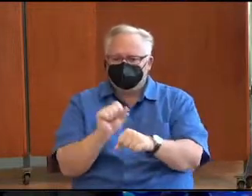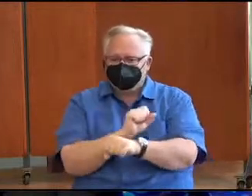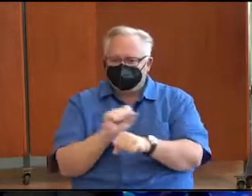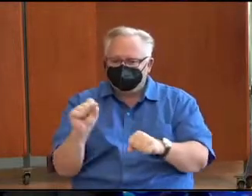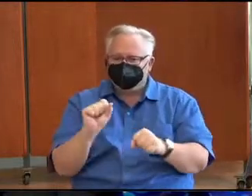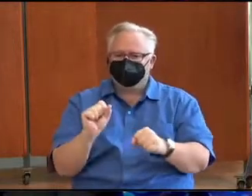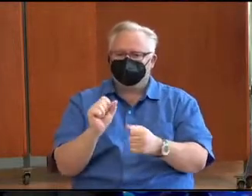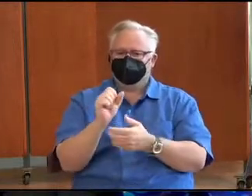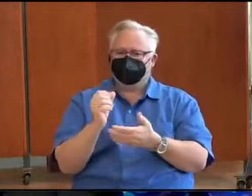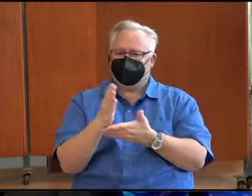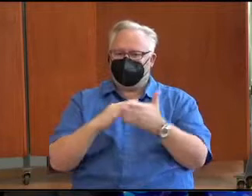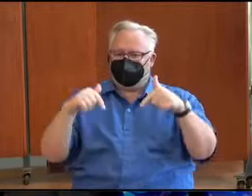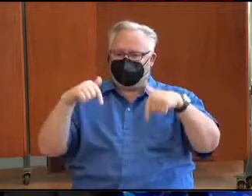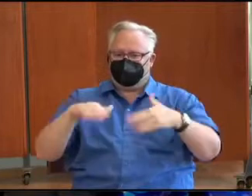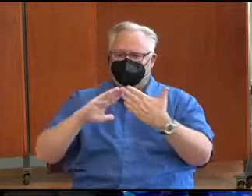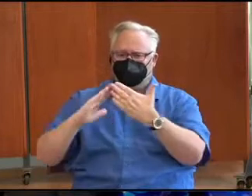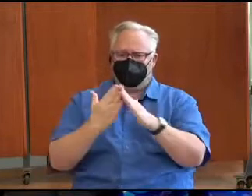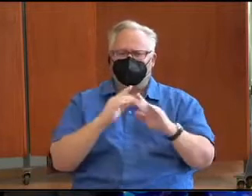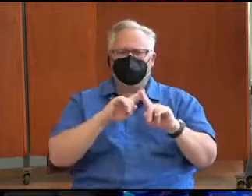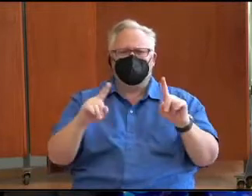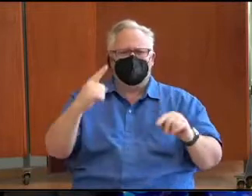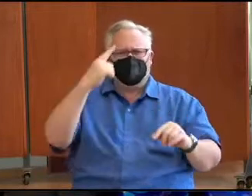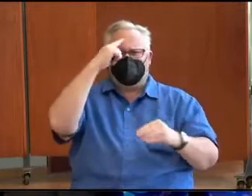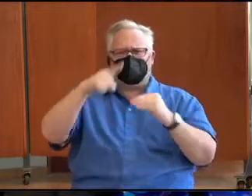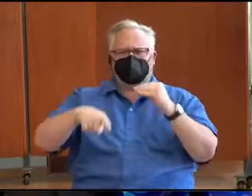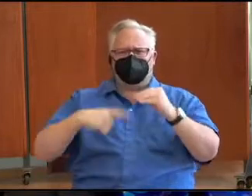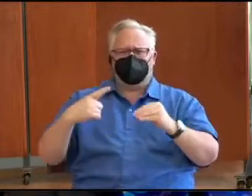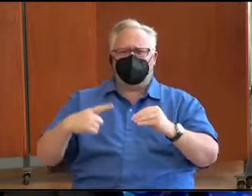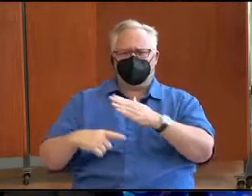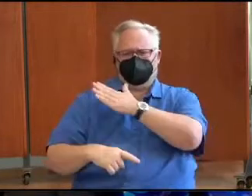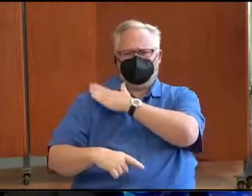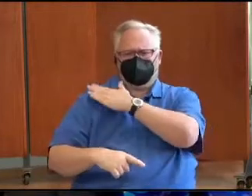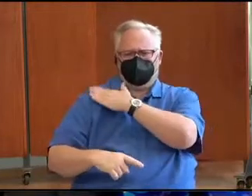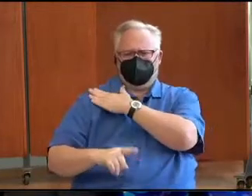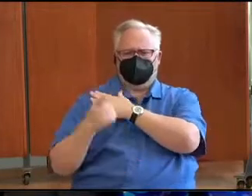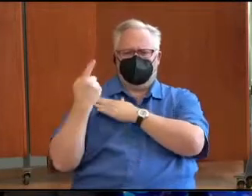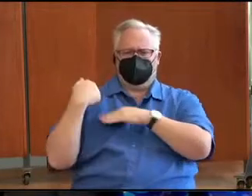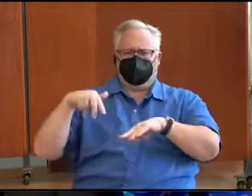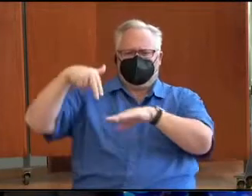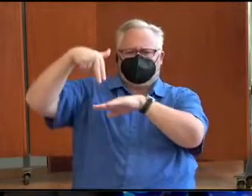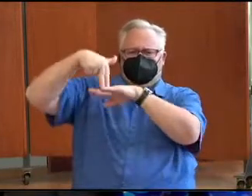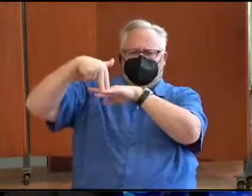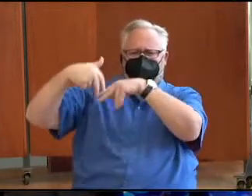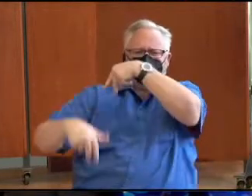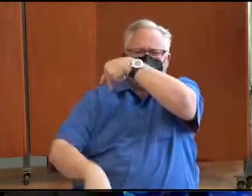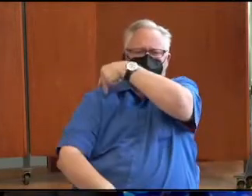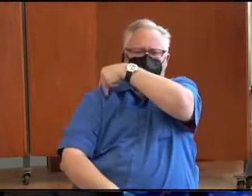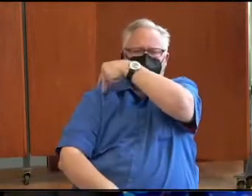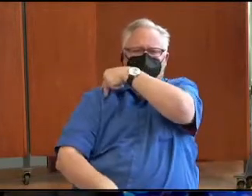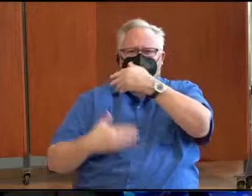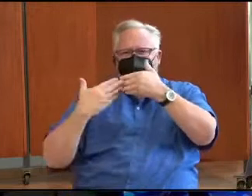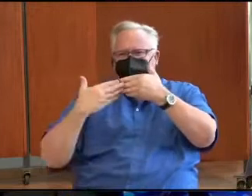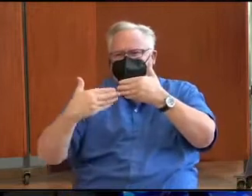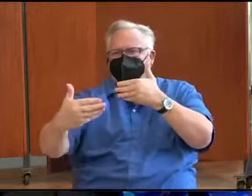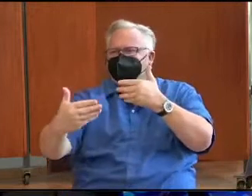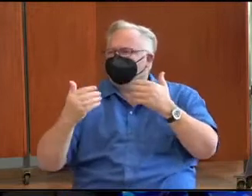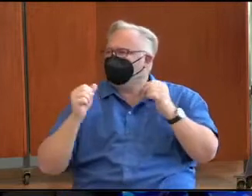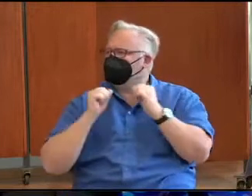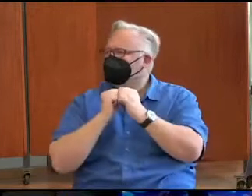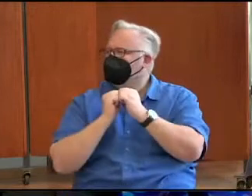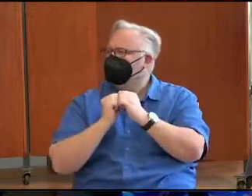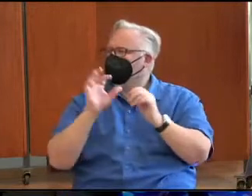this community, but when we think about the shoulders that we stand on as we move forward together, the